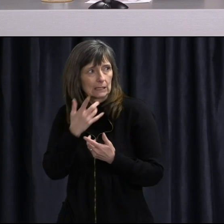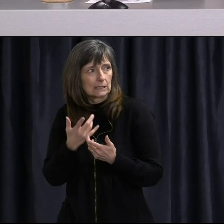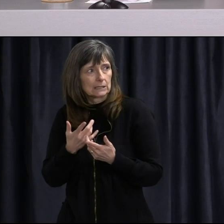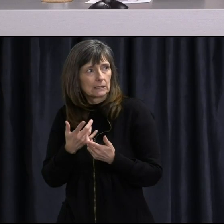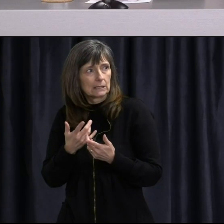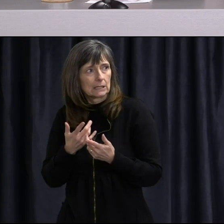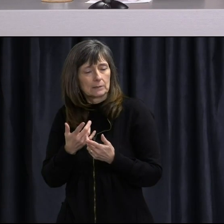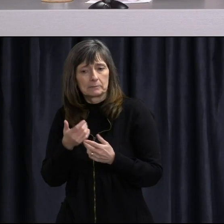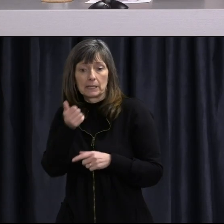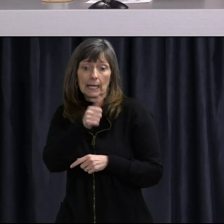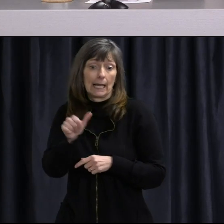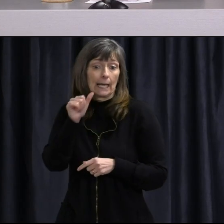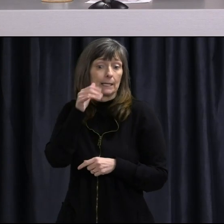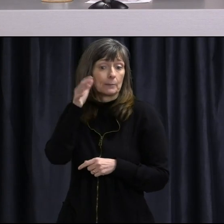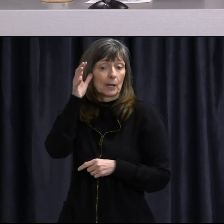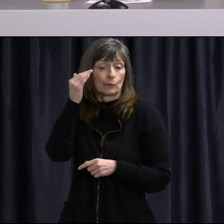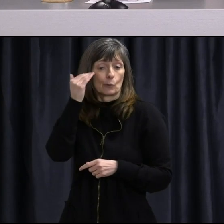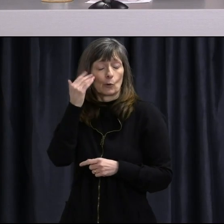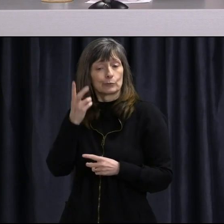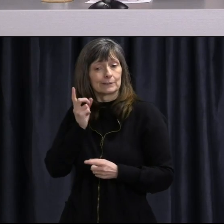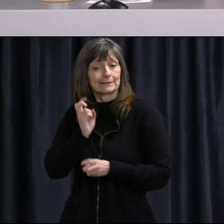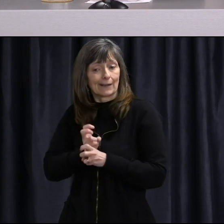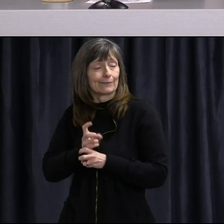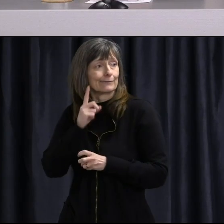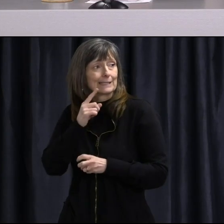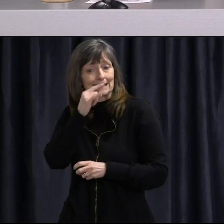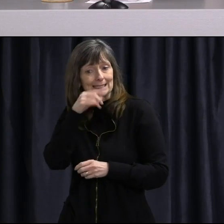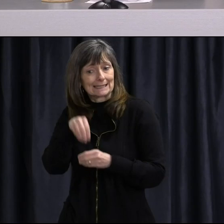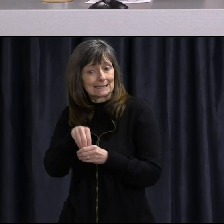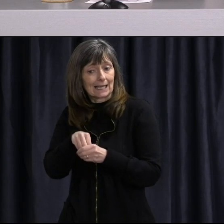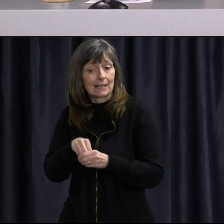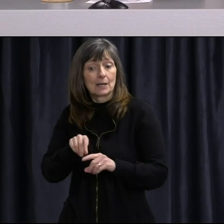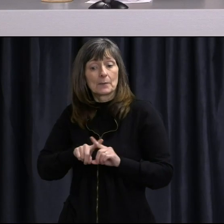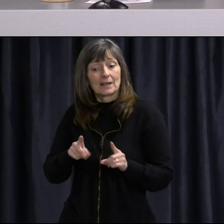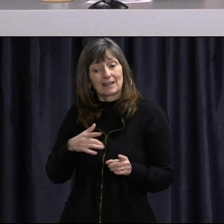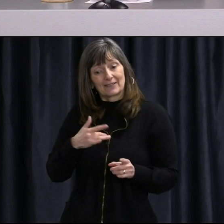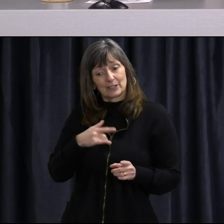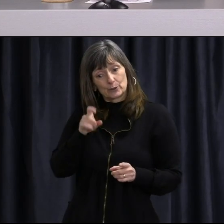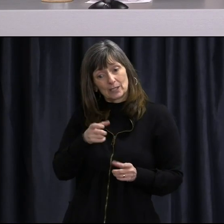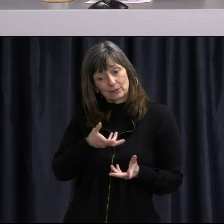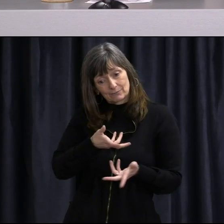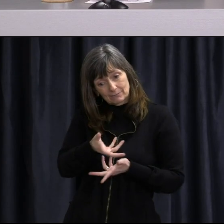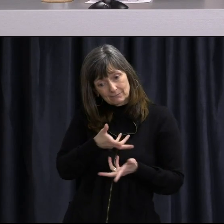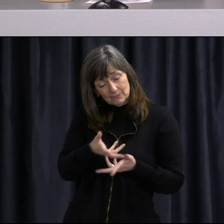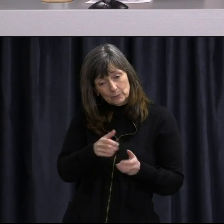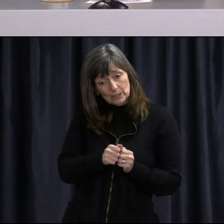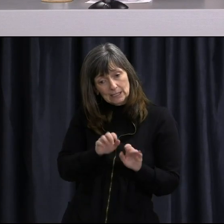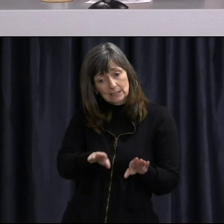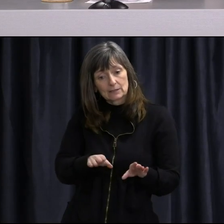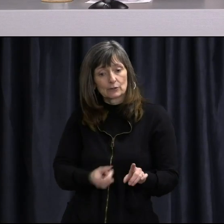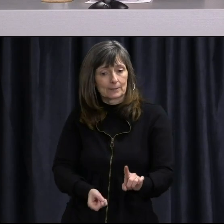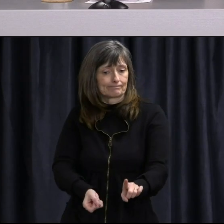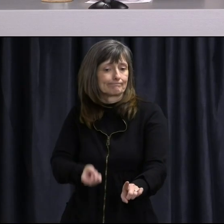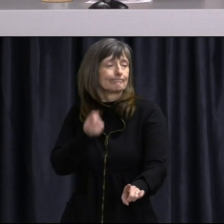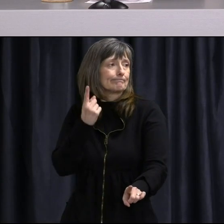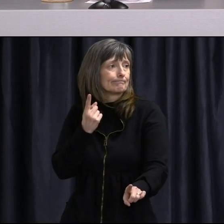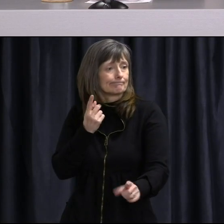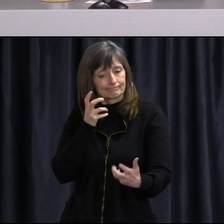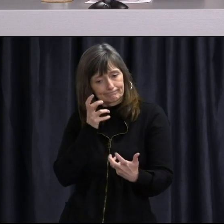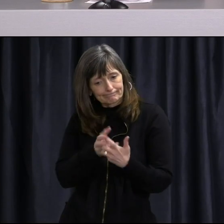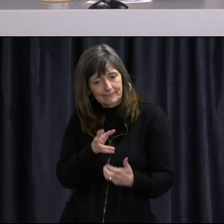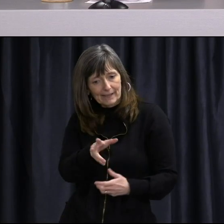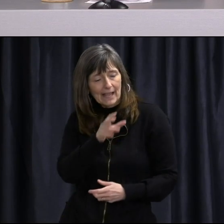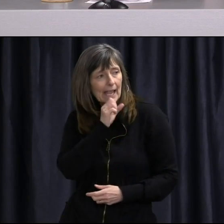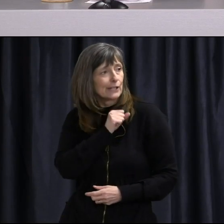any parent will know. I think you need to speak to children in a way that they appreciate, appropriate for